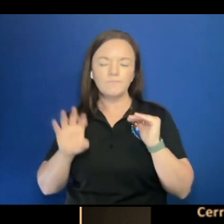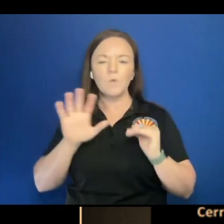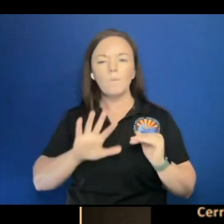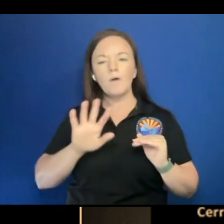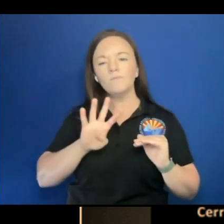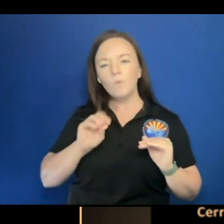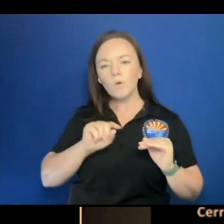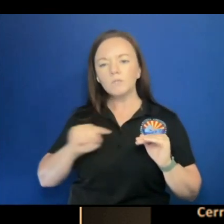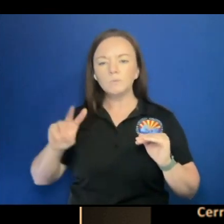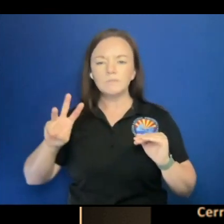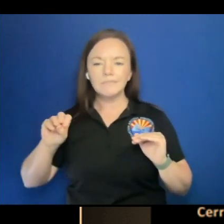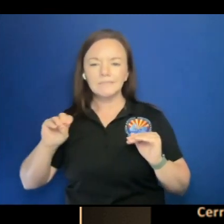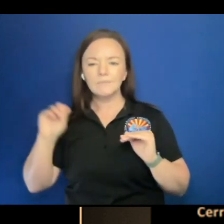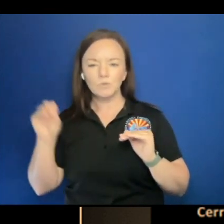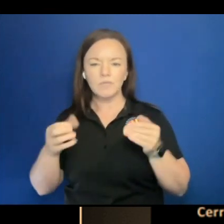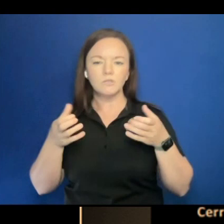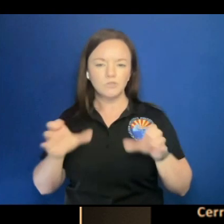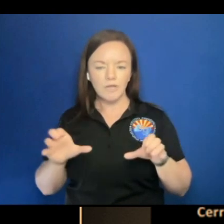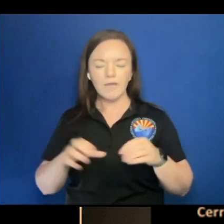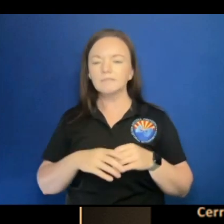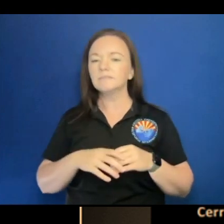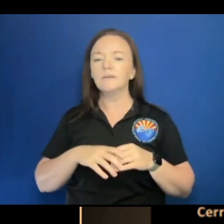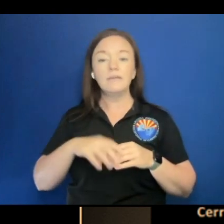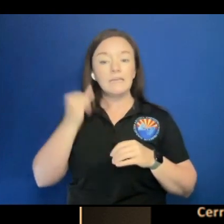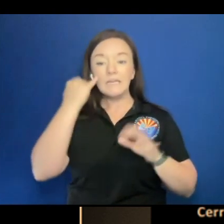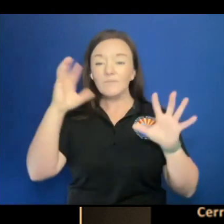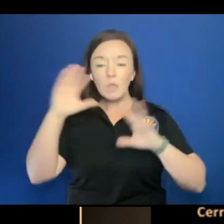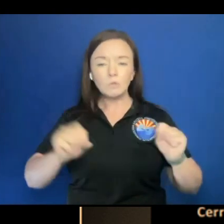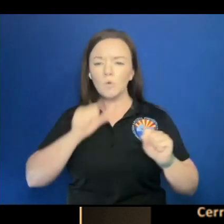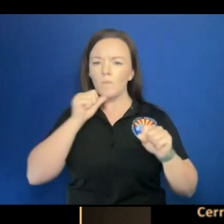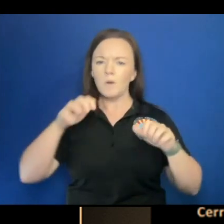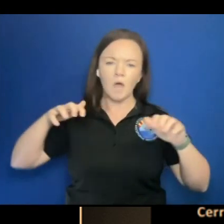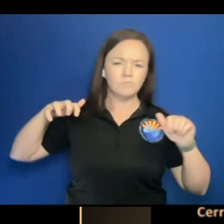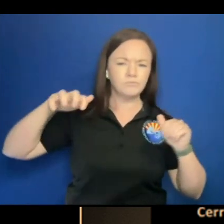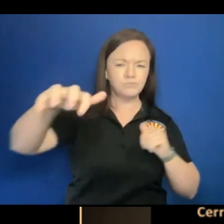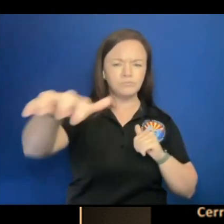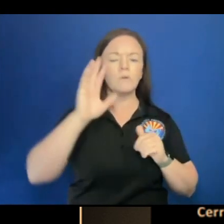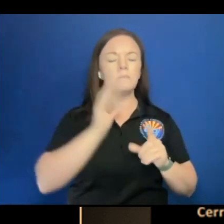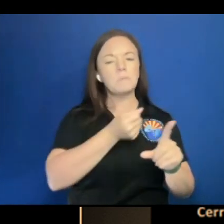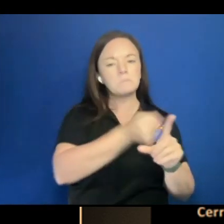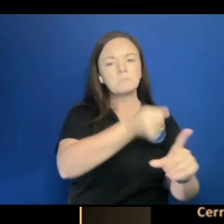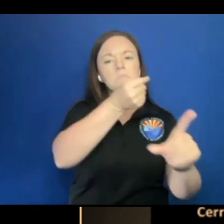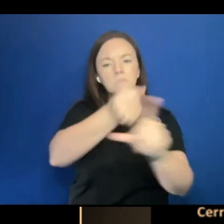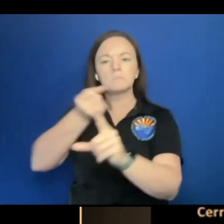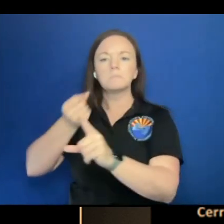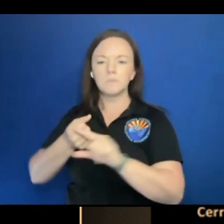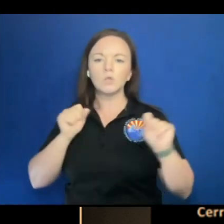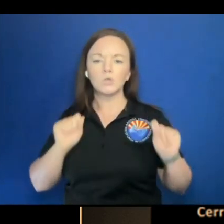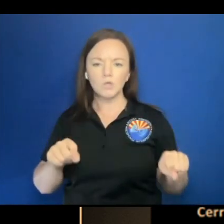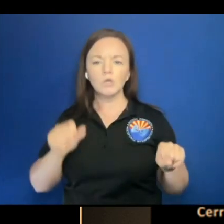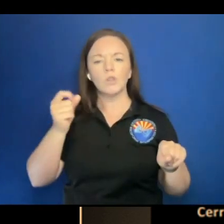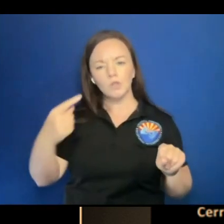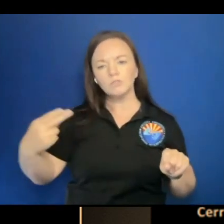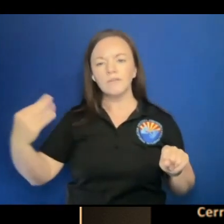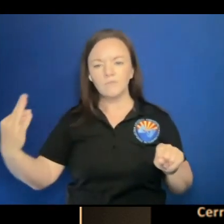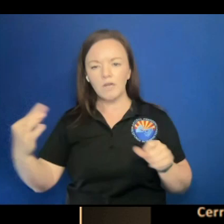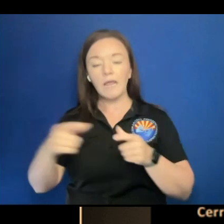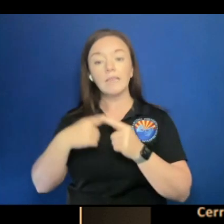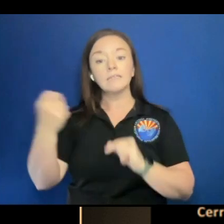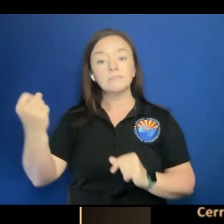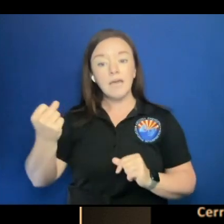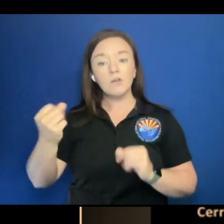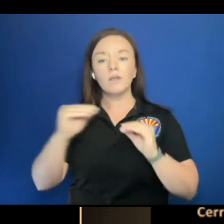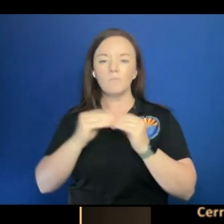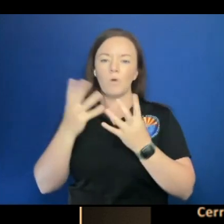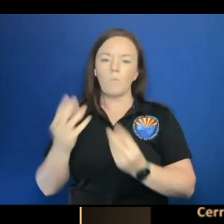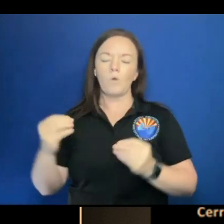60% chance. Won't be everywhere, but we still will see that chance Thursday and Friday. And then by Saturday, we have some additional moisture coming back